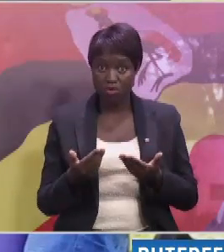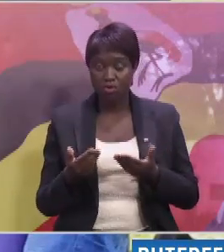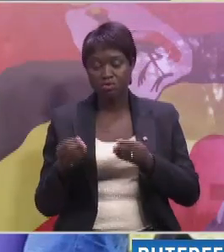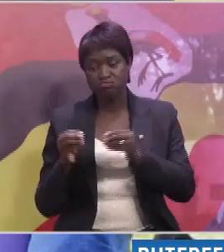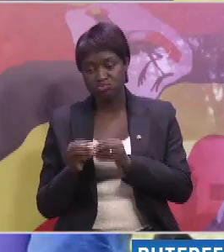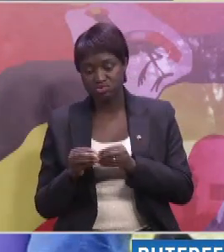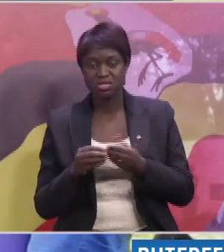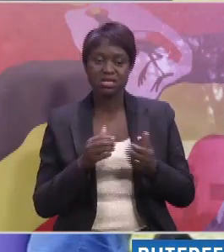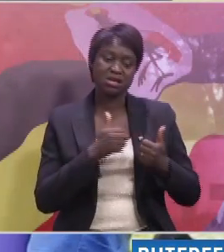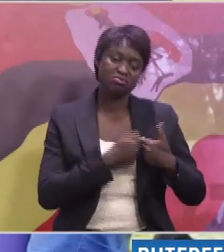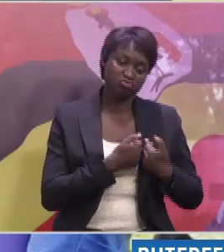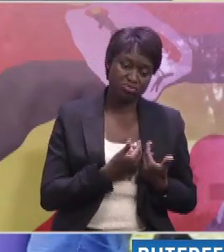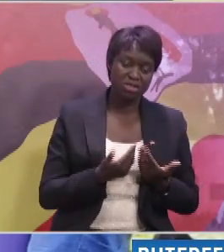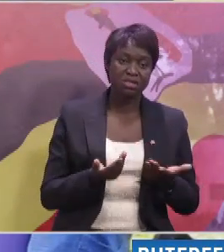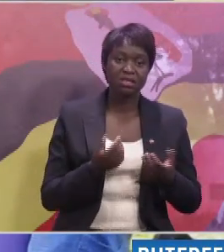girlfriend we.